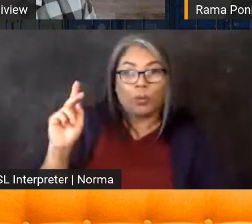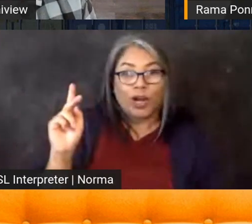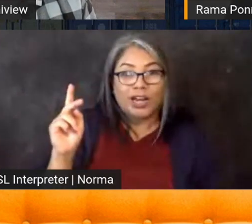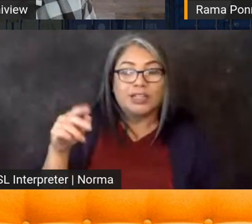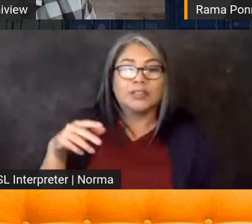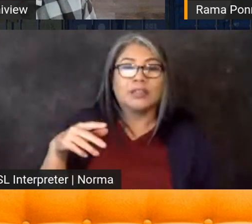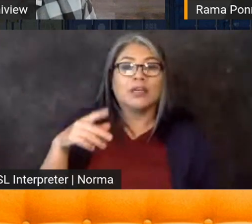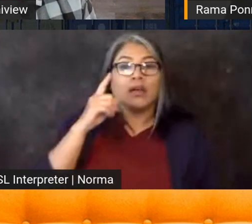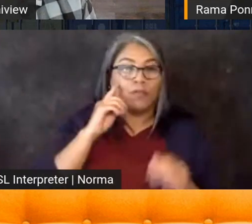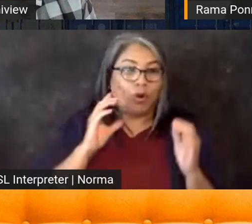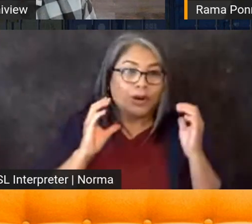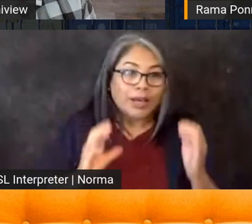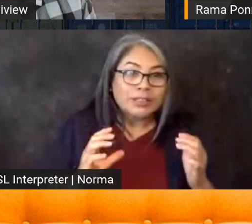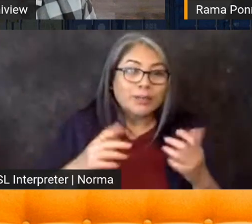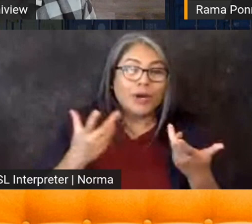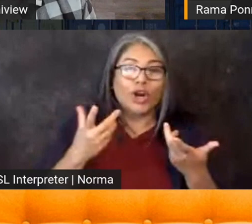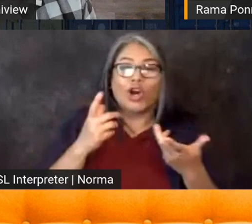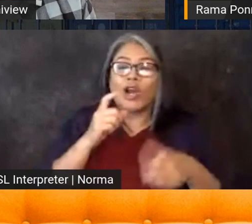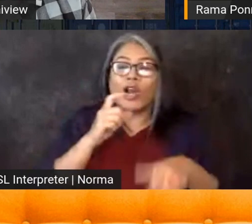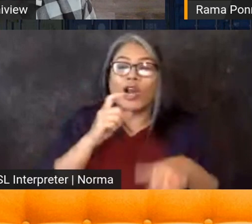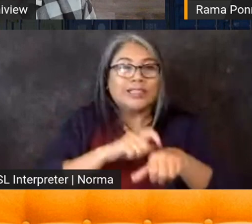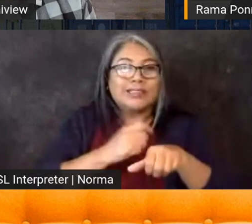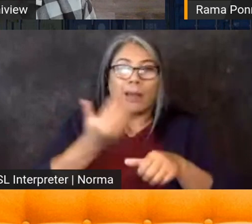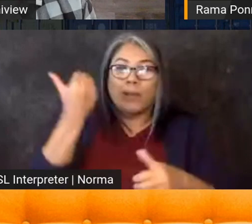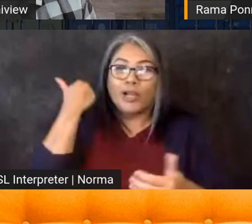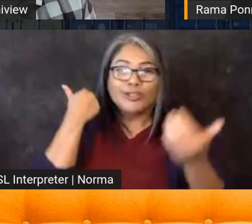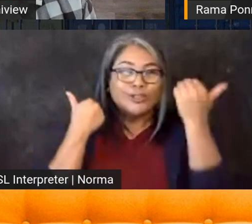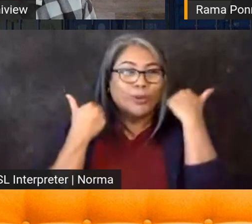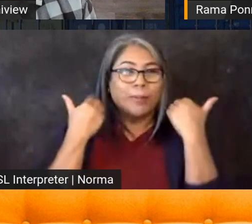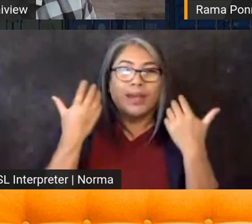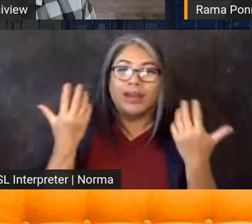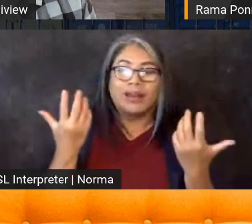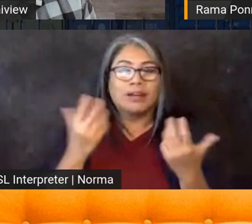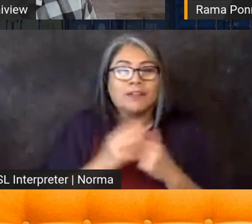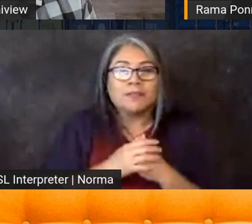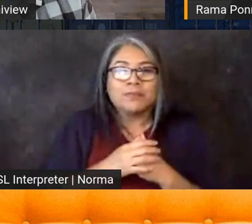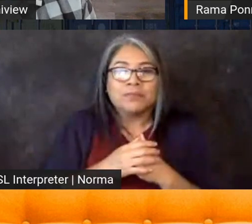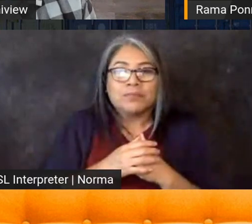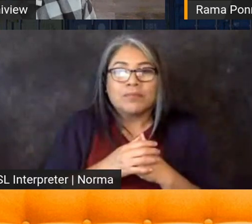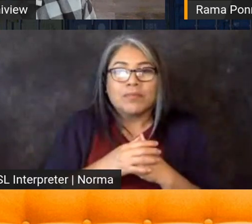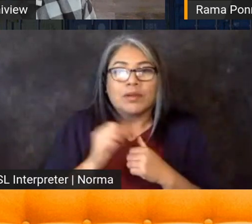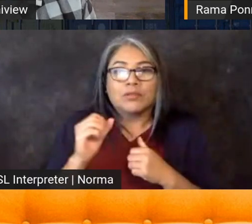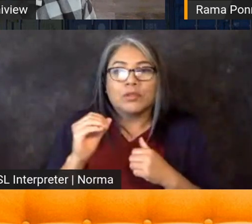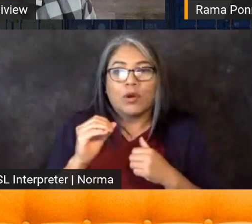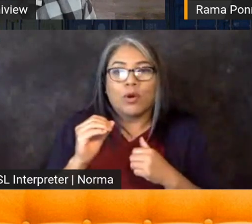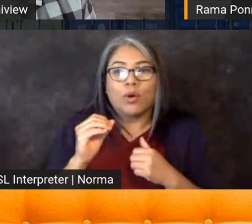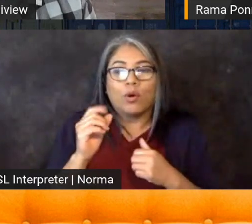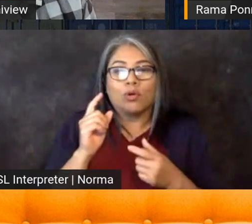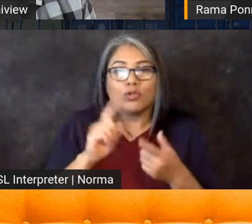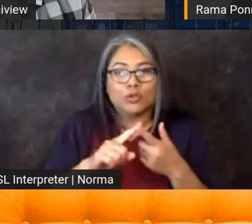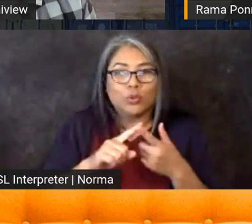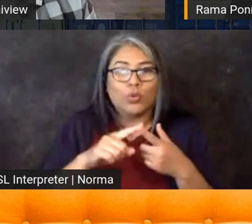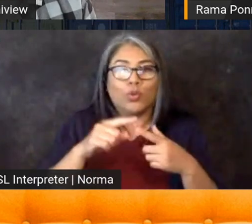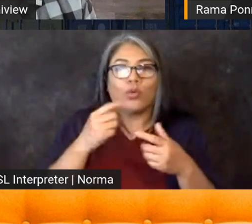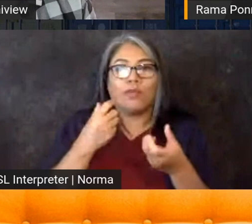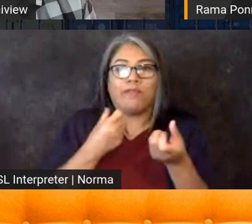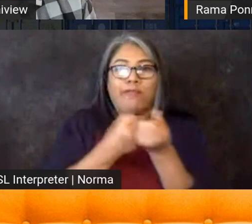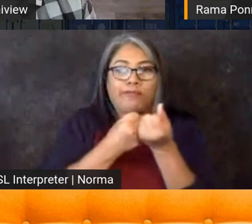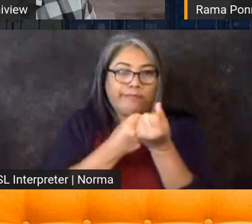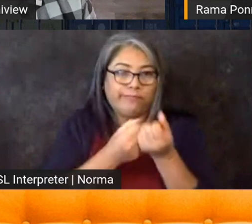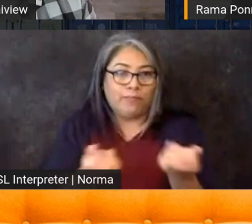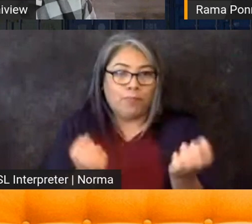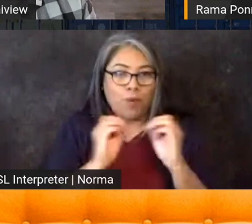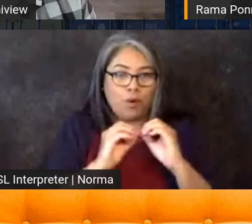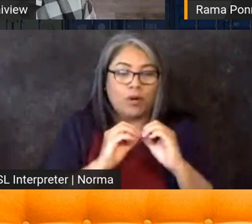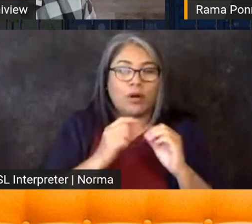provided there. So to further that support, we have been actively working with the EKS Anywhere team to try to bring EKS